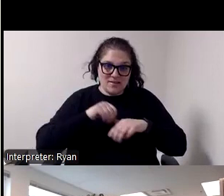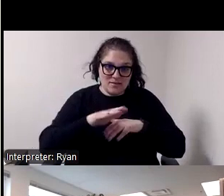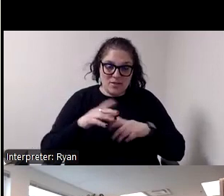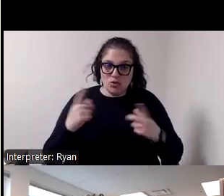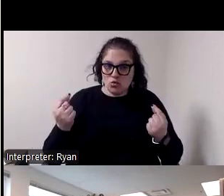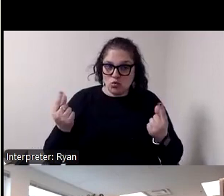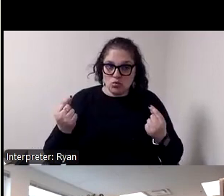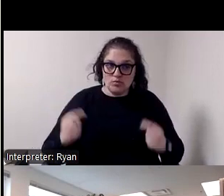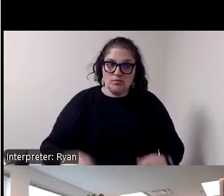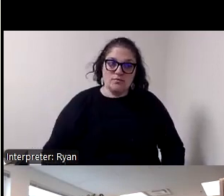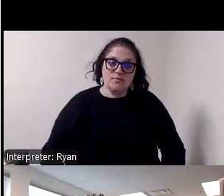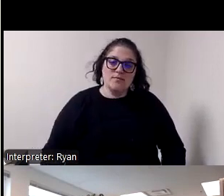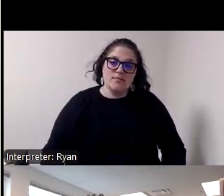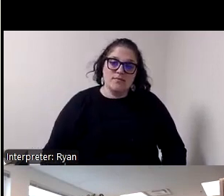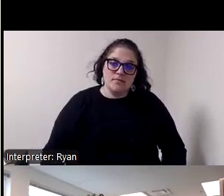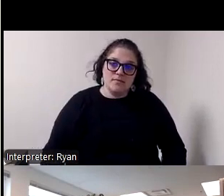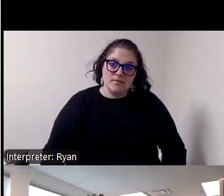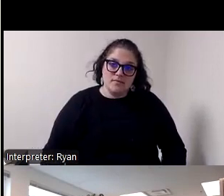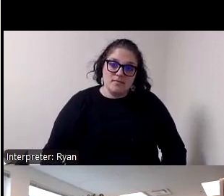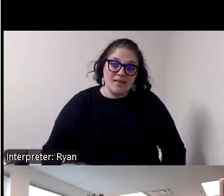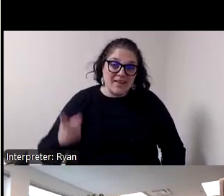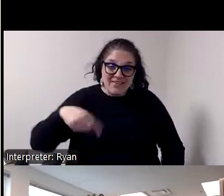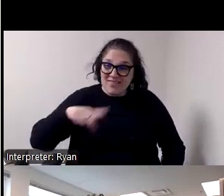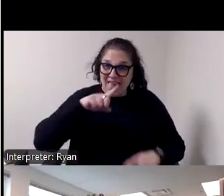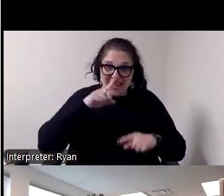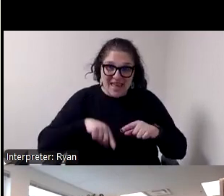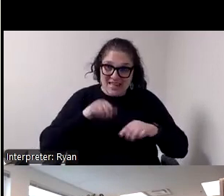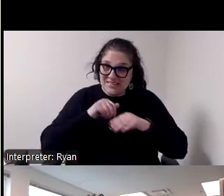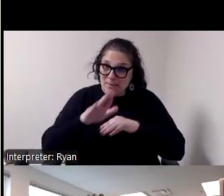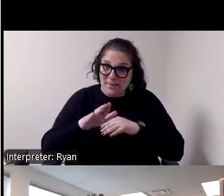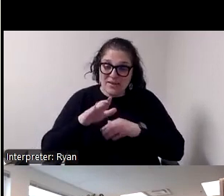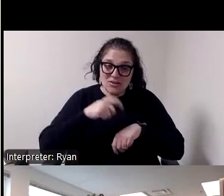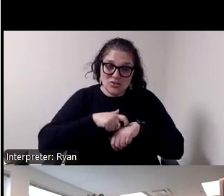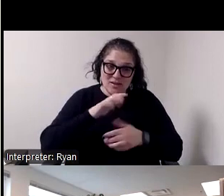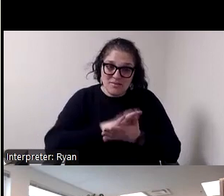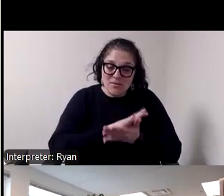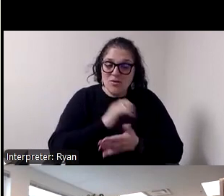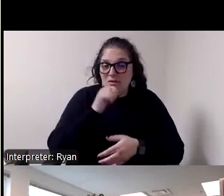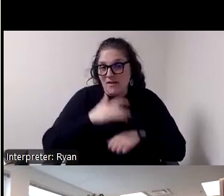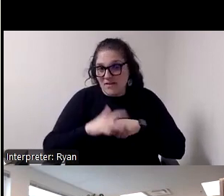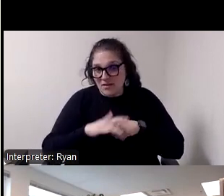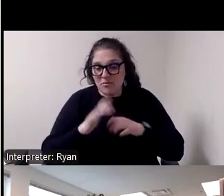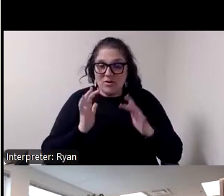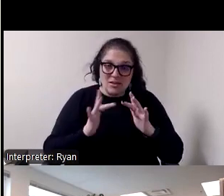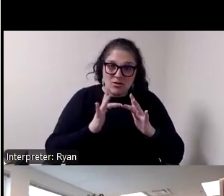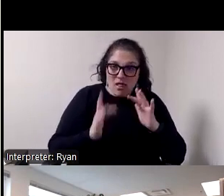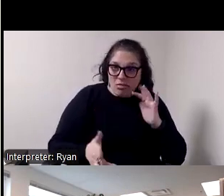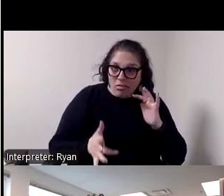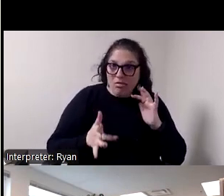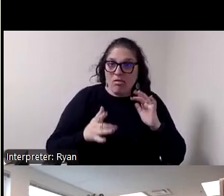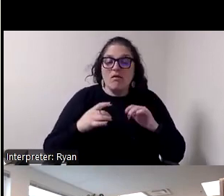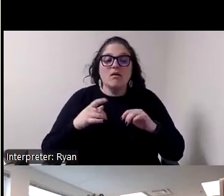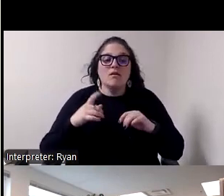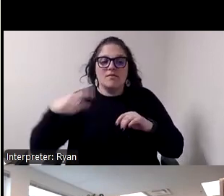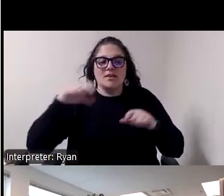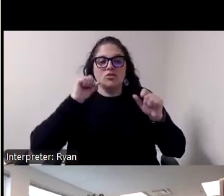I do? So in that case, if they just can't submit their timesheet, they're not available to, they don't have internet or anything, then you